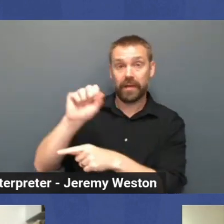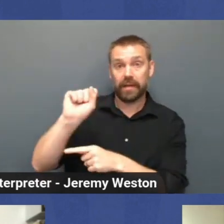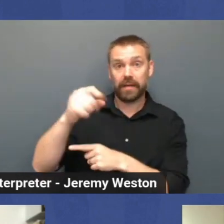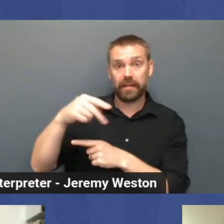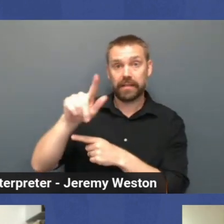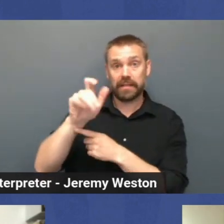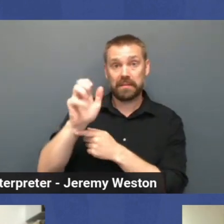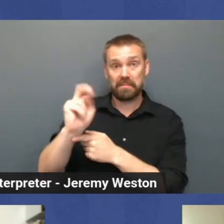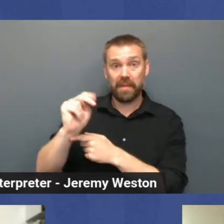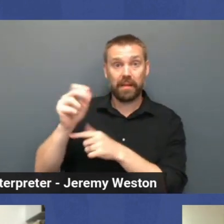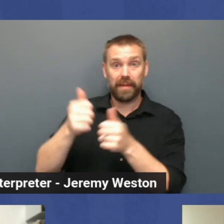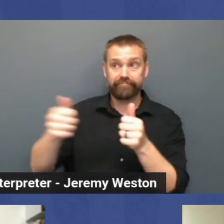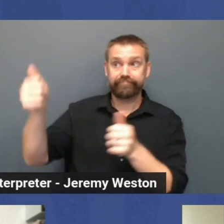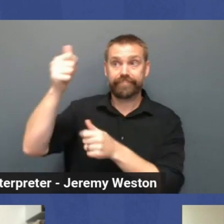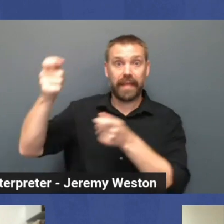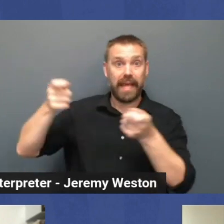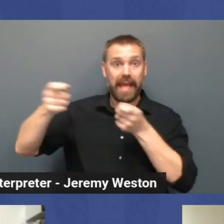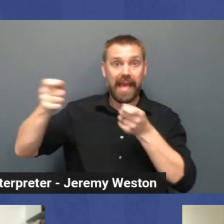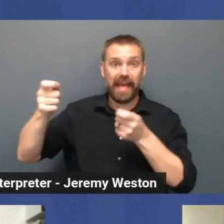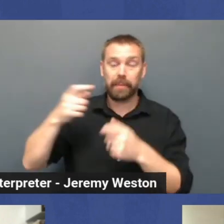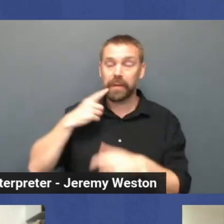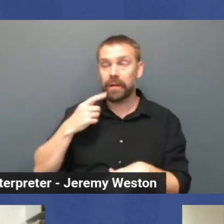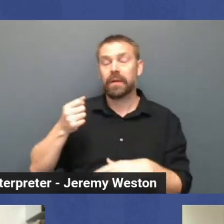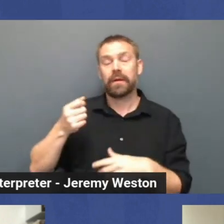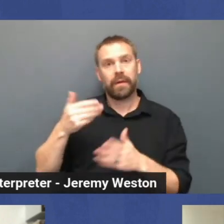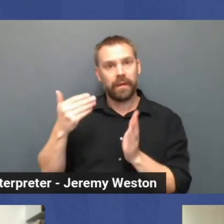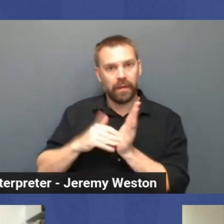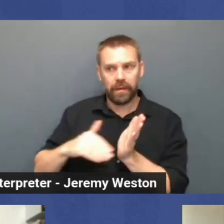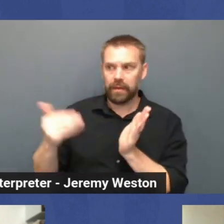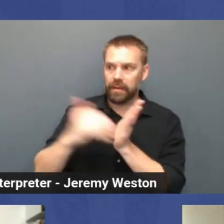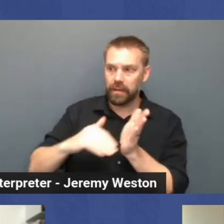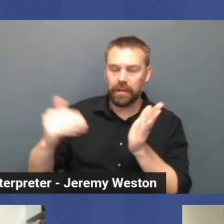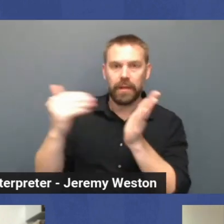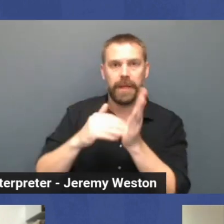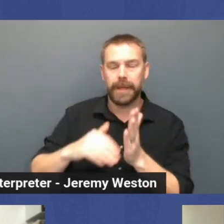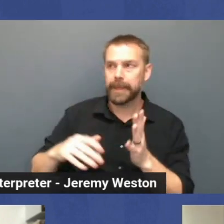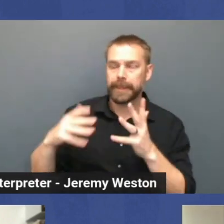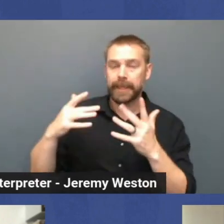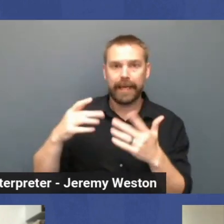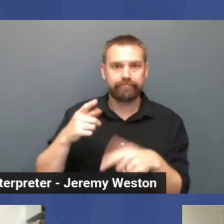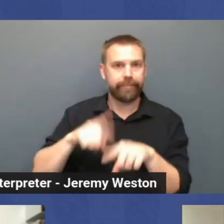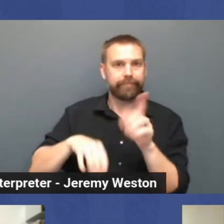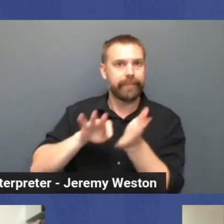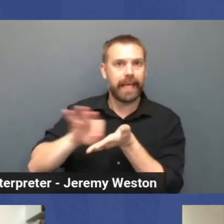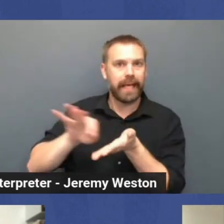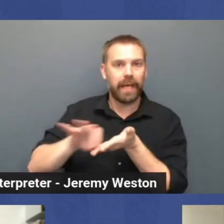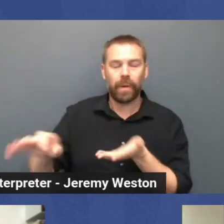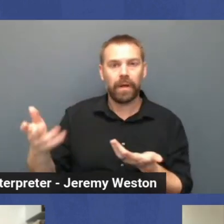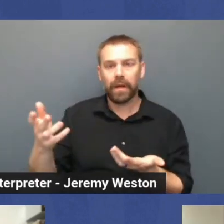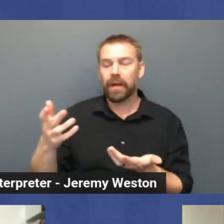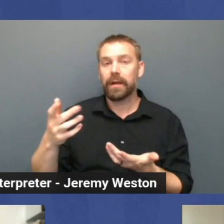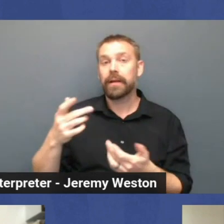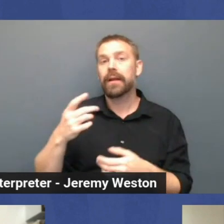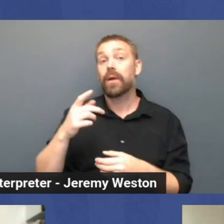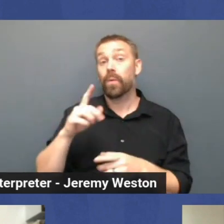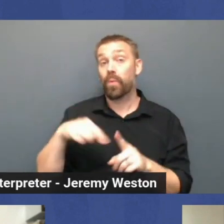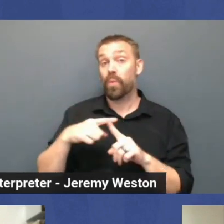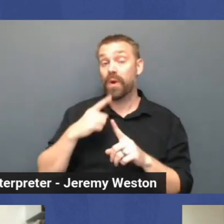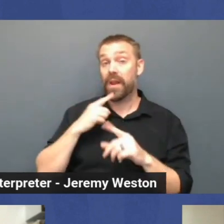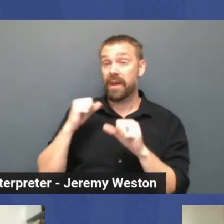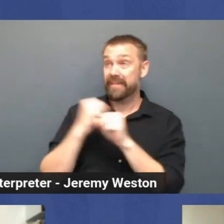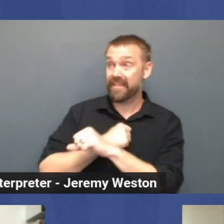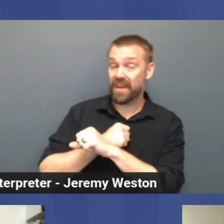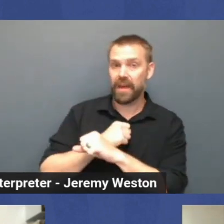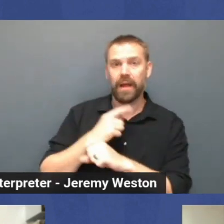shake a stick at. And every time I do, there is one thing that I always have in place: the